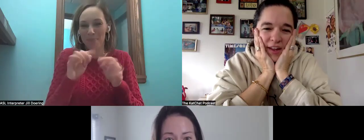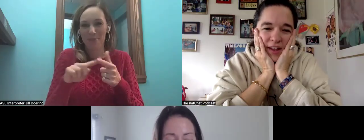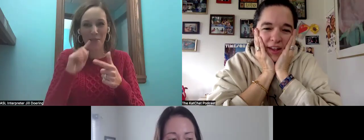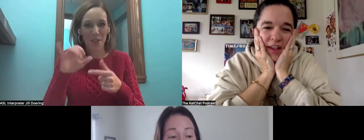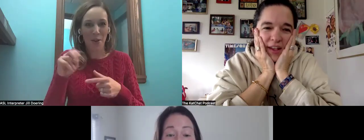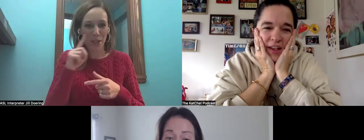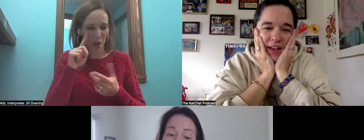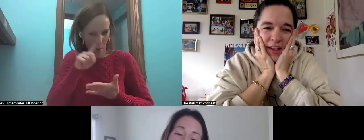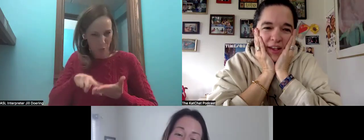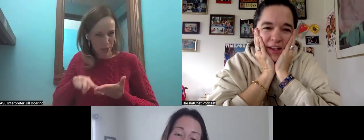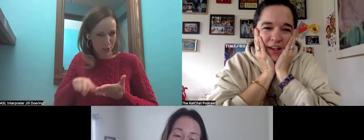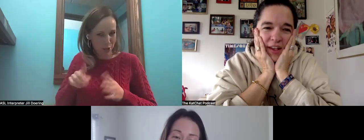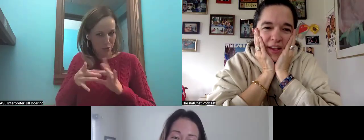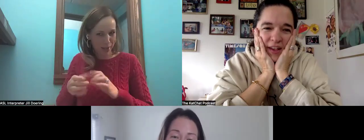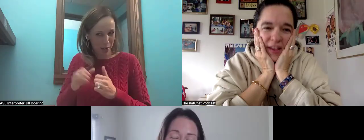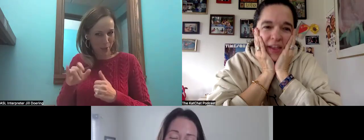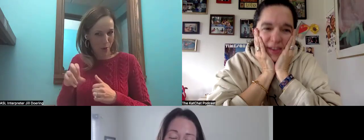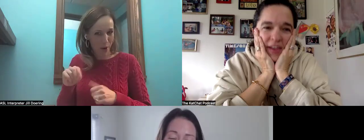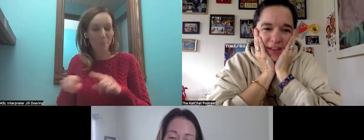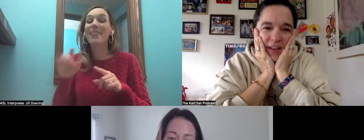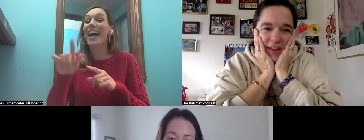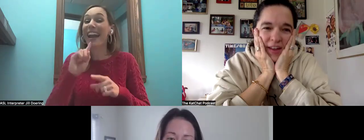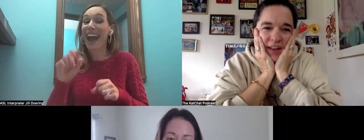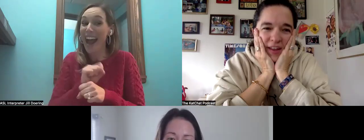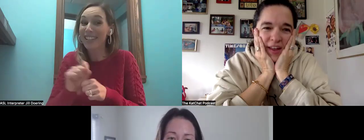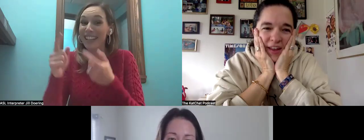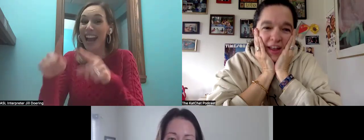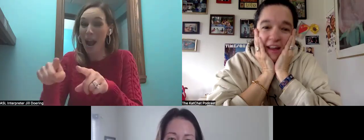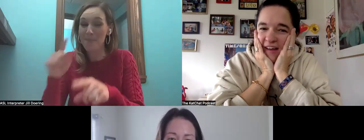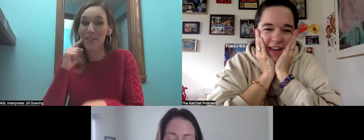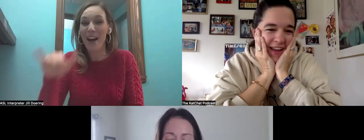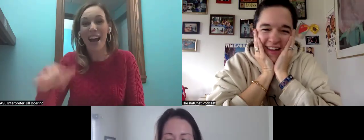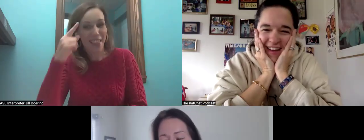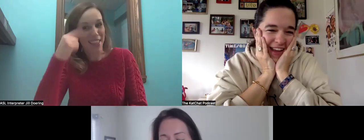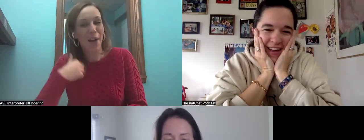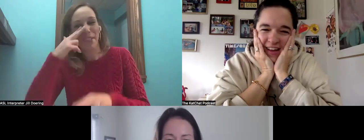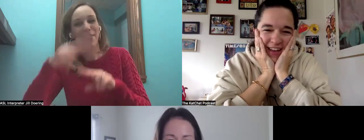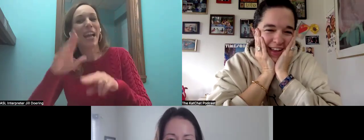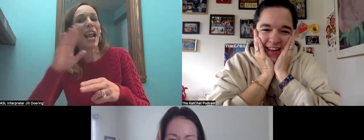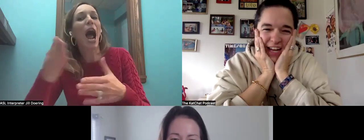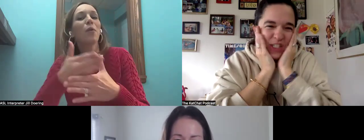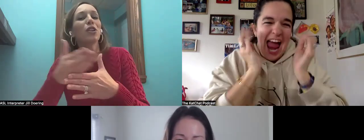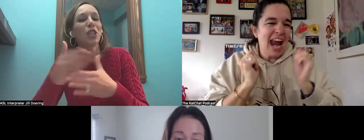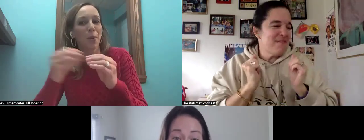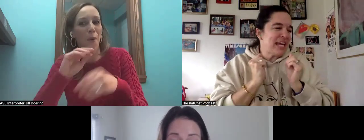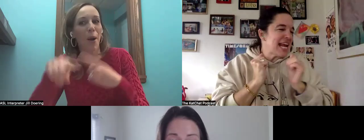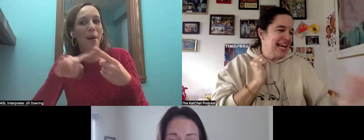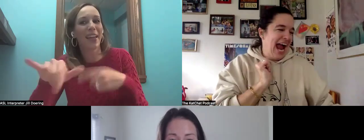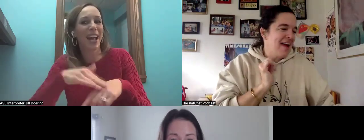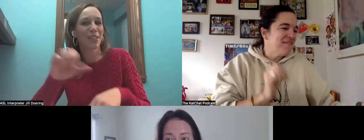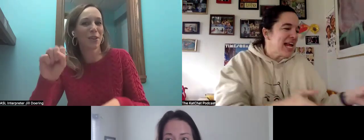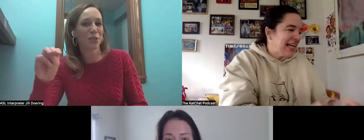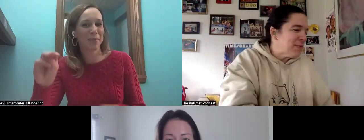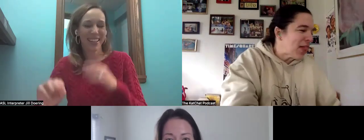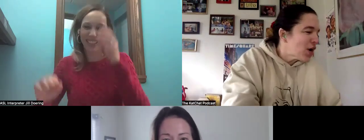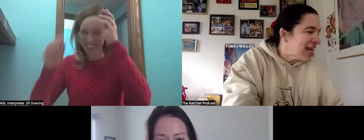lot of research on coins, but that actually did happen. So I thought that was a fun thing to share. And I'm gonna share more about that on social media I because had people a have asked me. feeling,